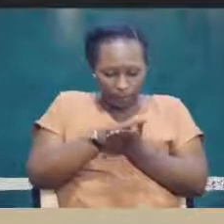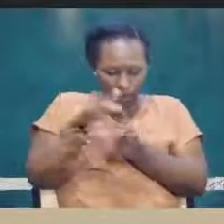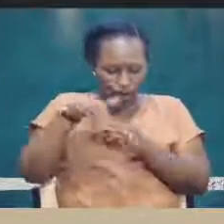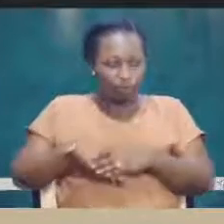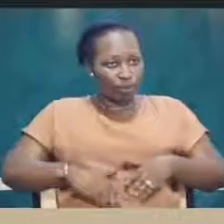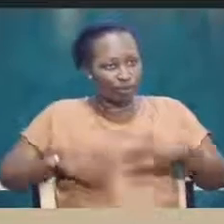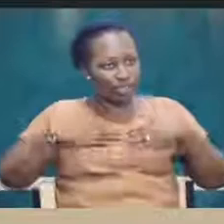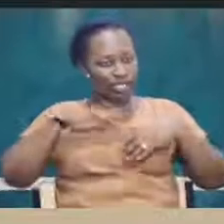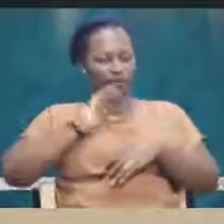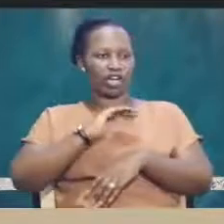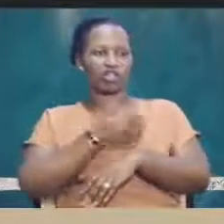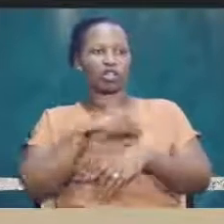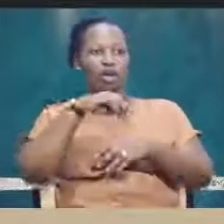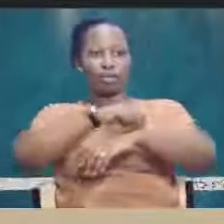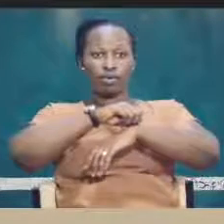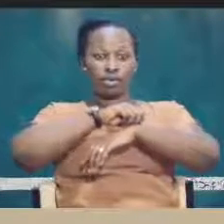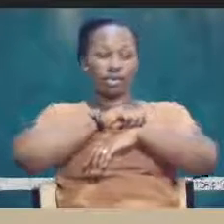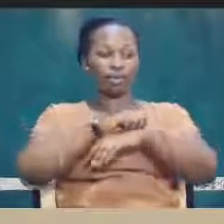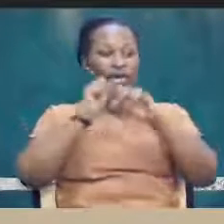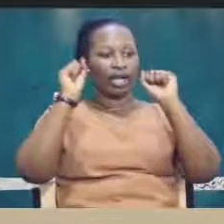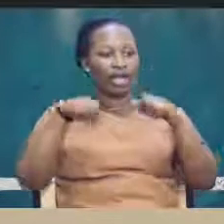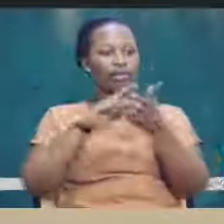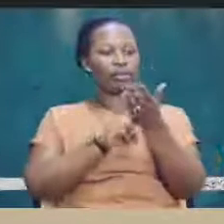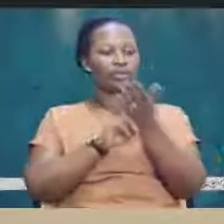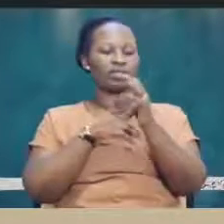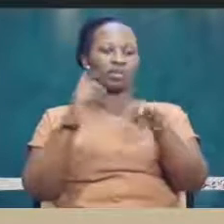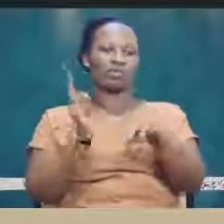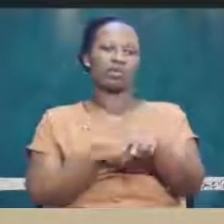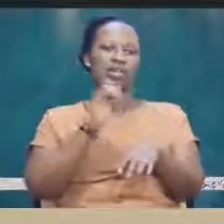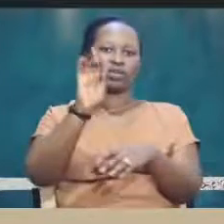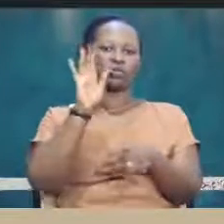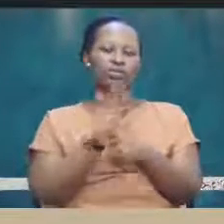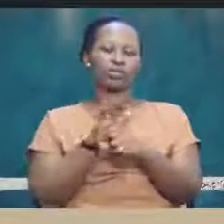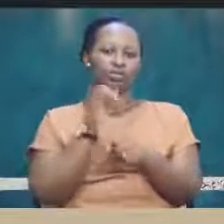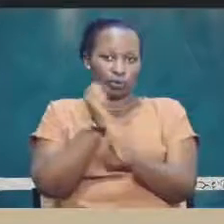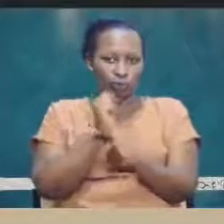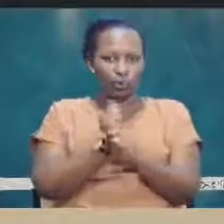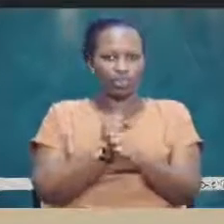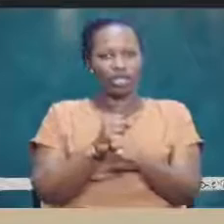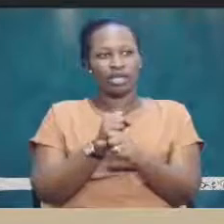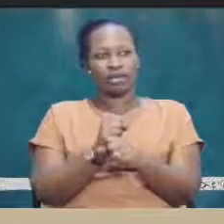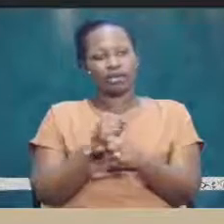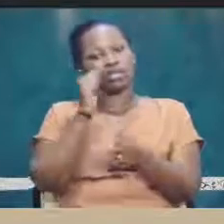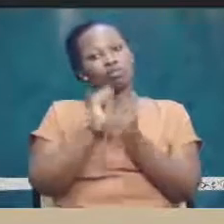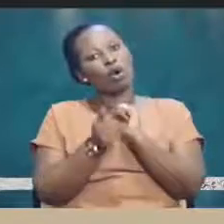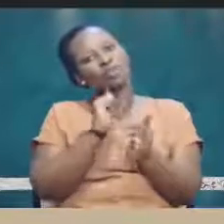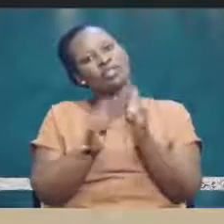and liver, can be used when you're doing heavy activities like